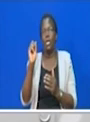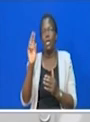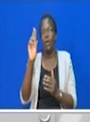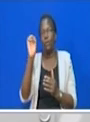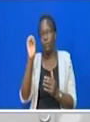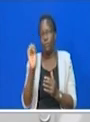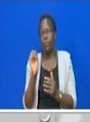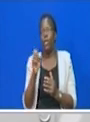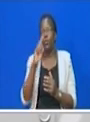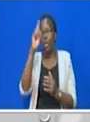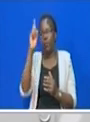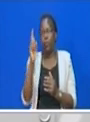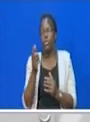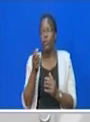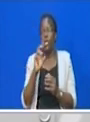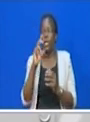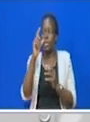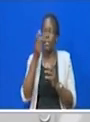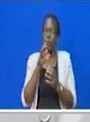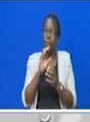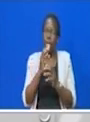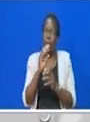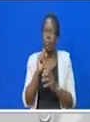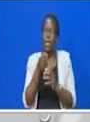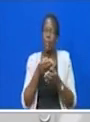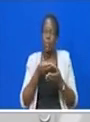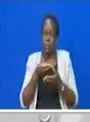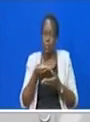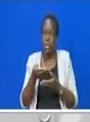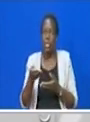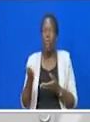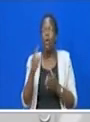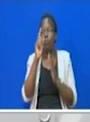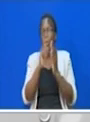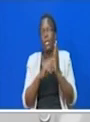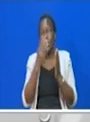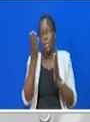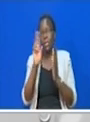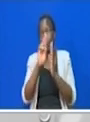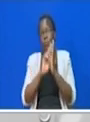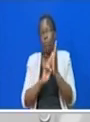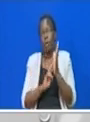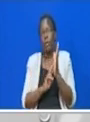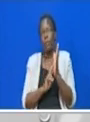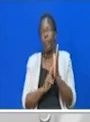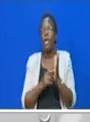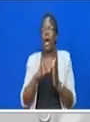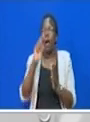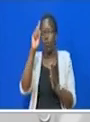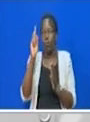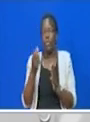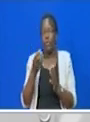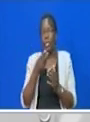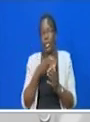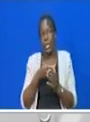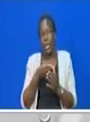when a question is framed in a manner that it starts with give, what is it that it requires? A question of give